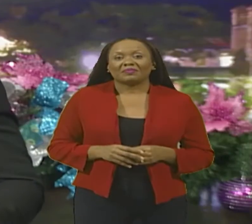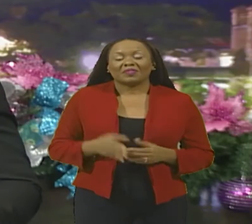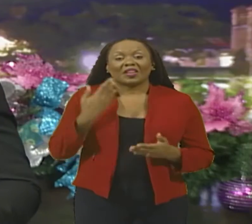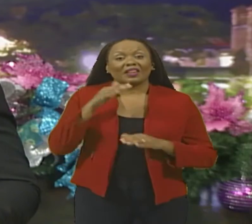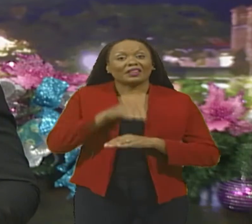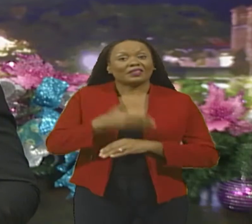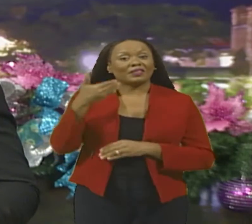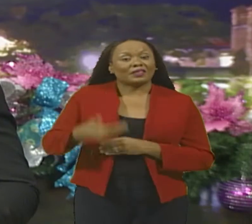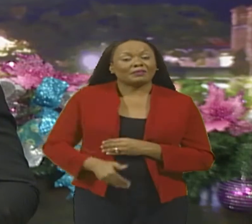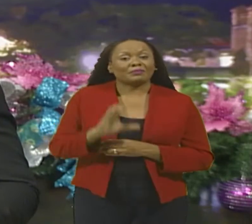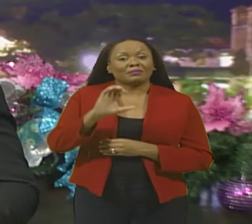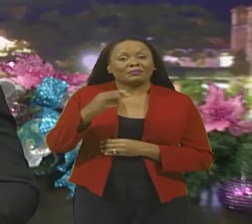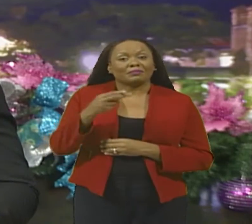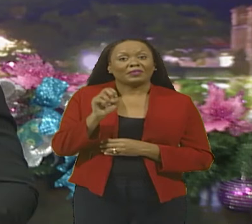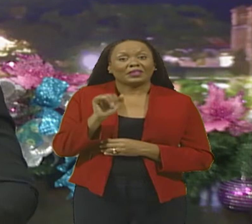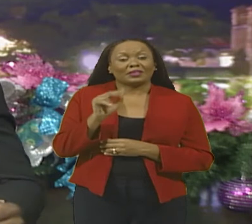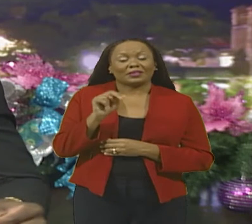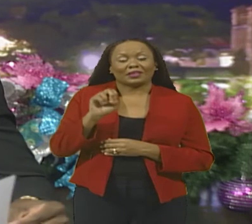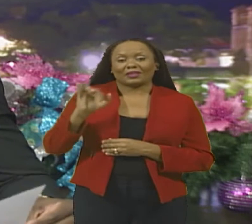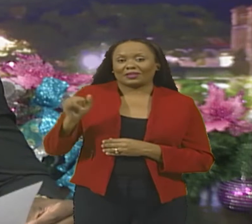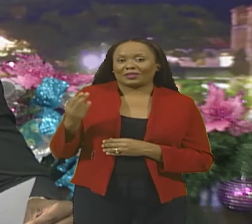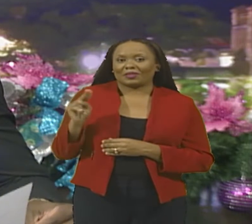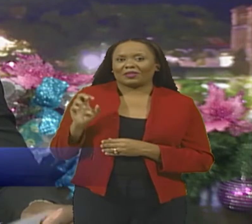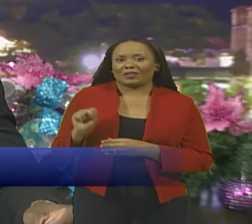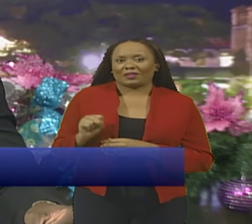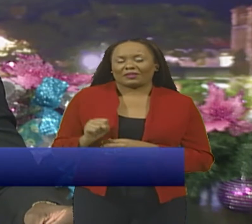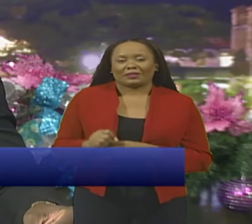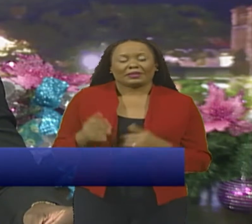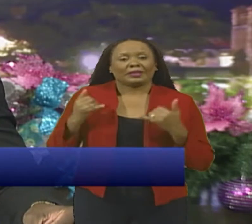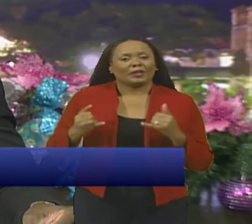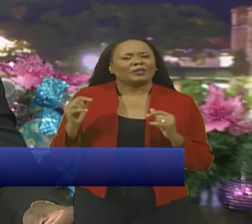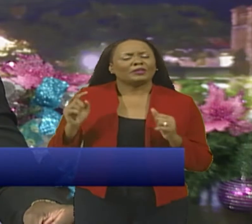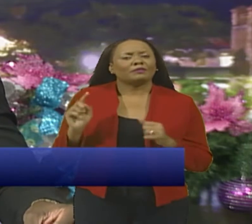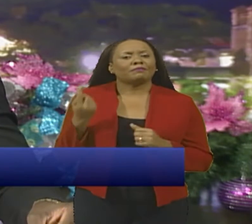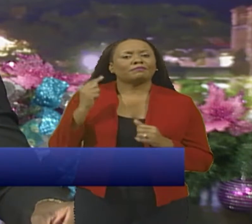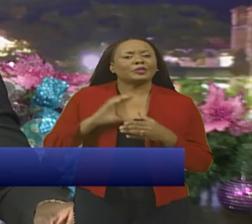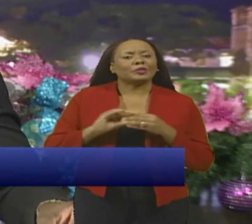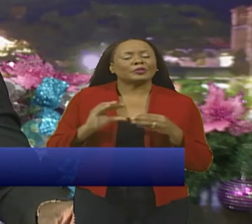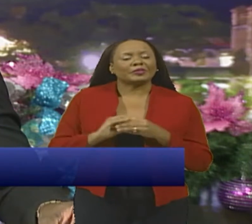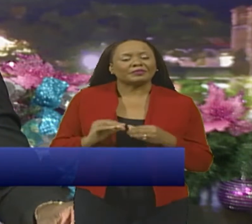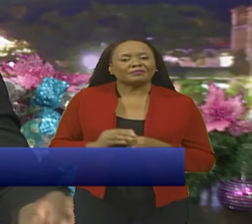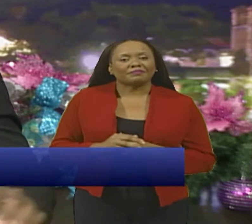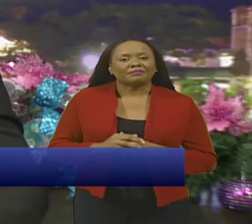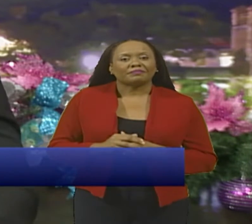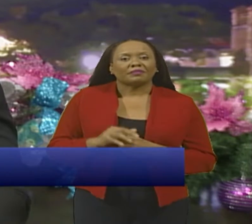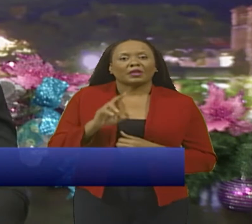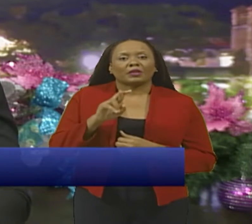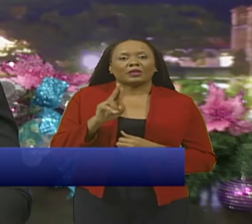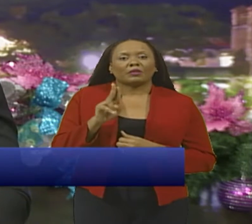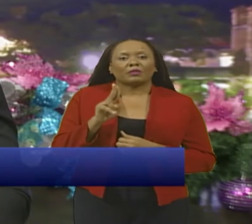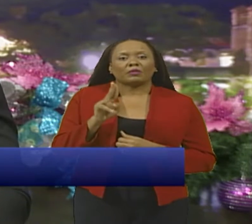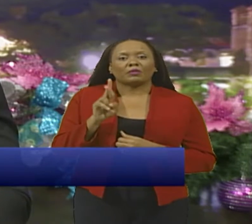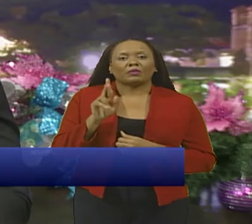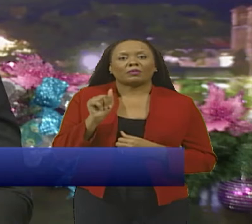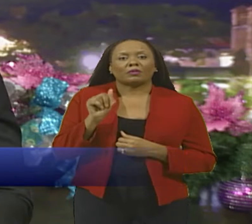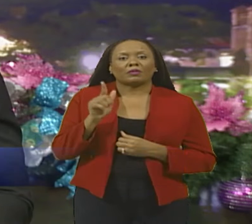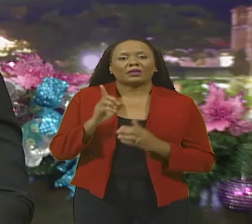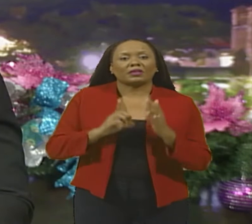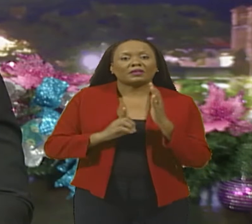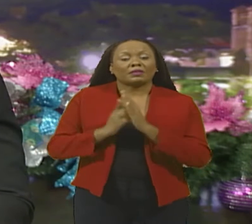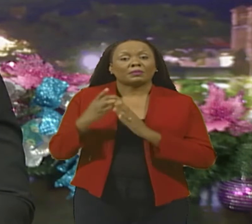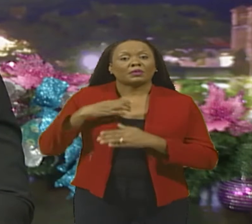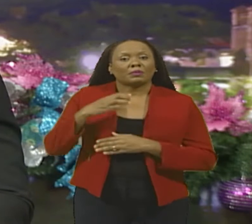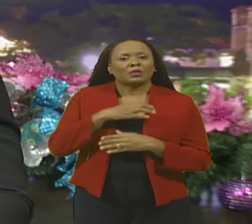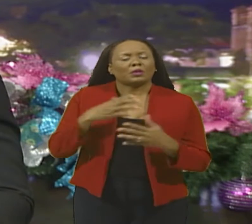Good evening, I'm Shane Jones, leading the news at 7. The Rural Development Commission has been trying to collect